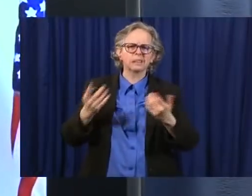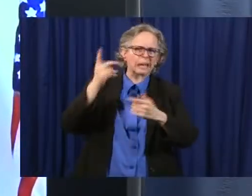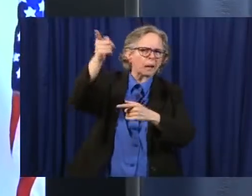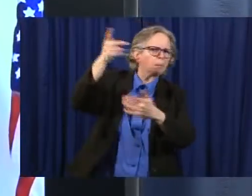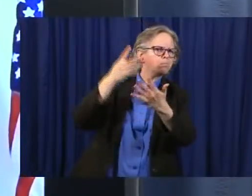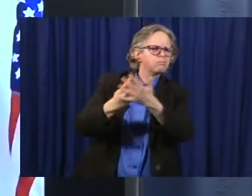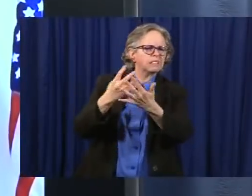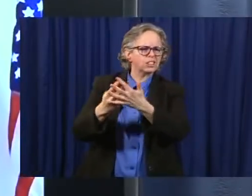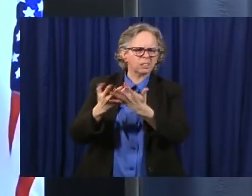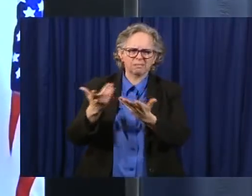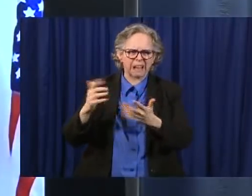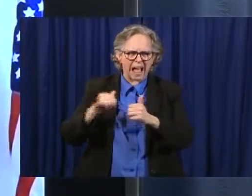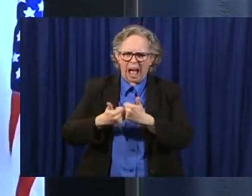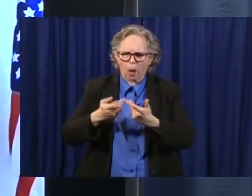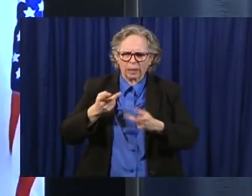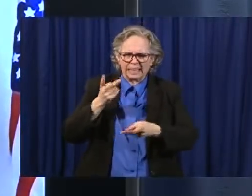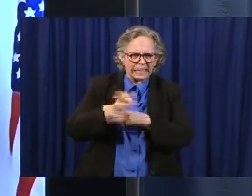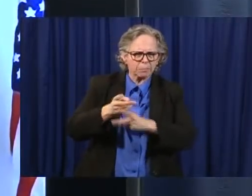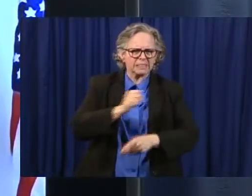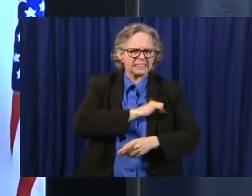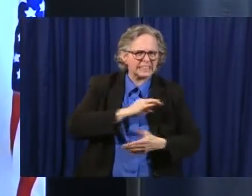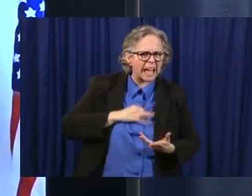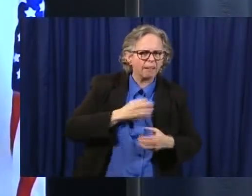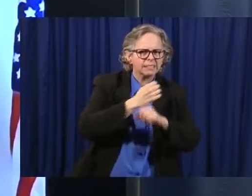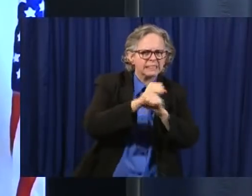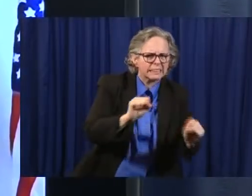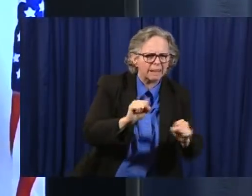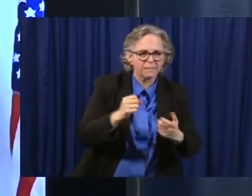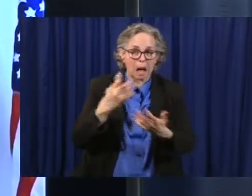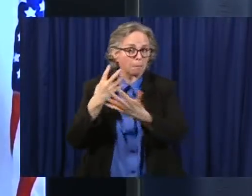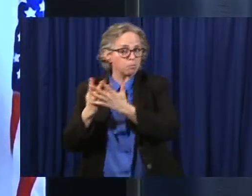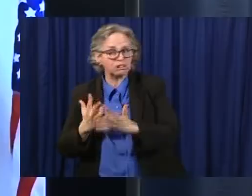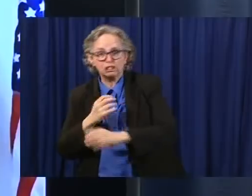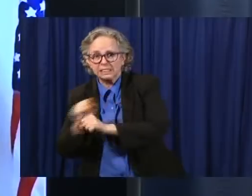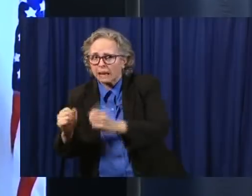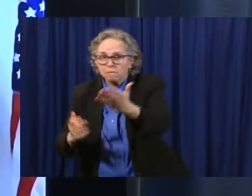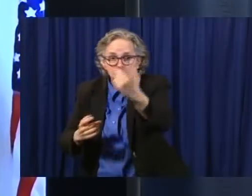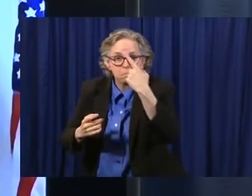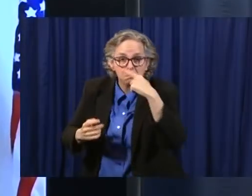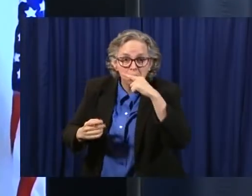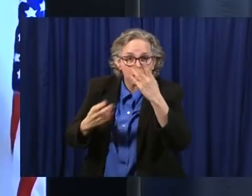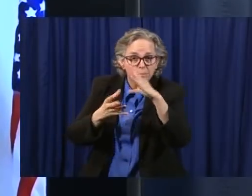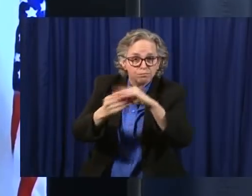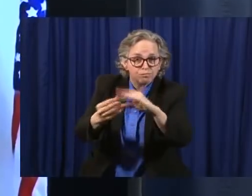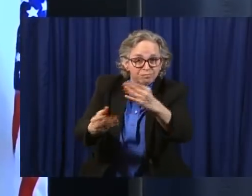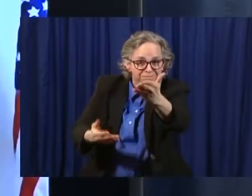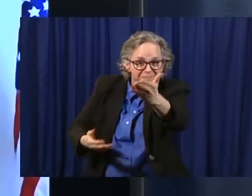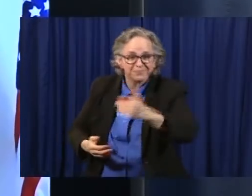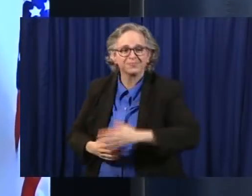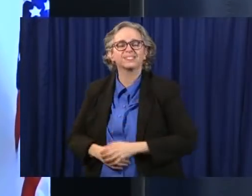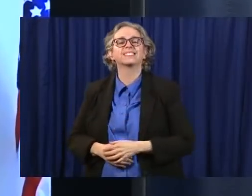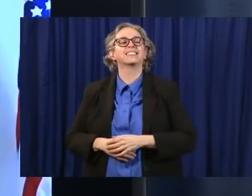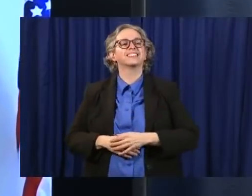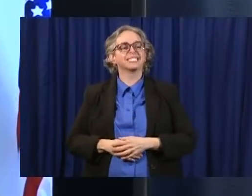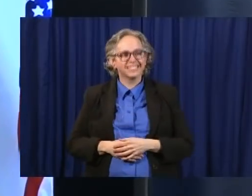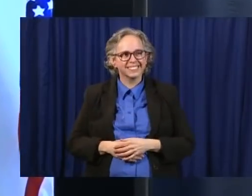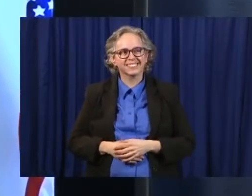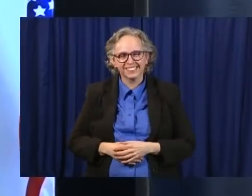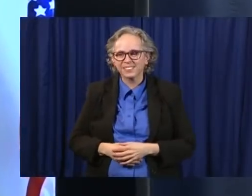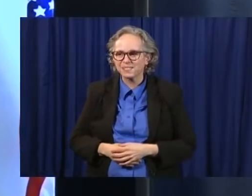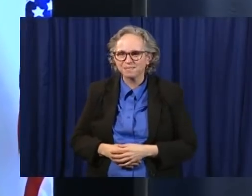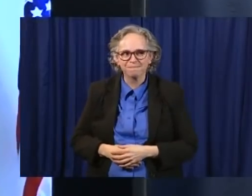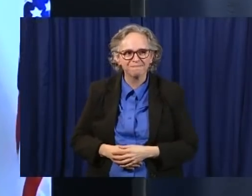keep staff safe and prisoners safe as well during this very, very difficult time. Director?